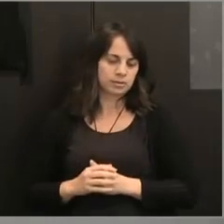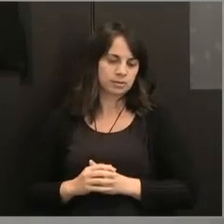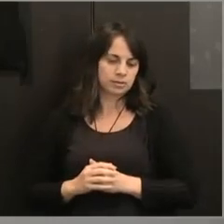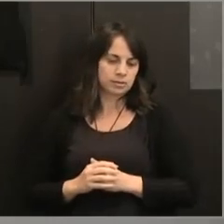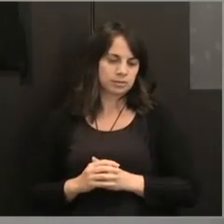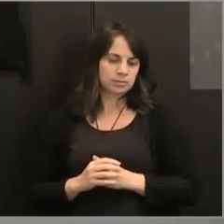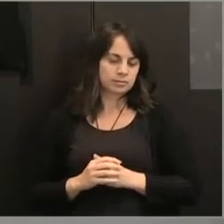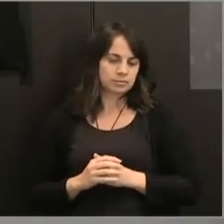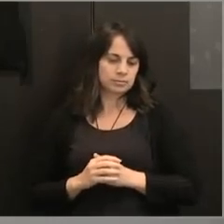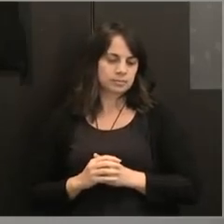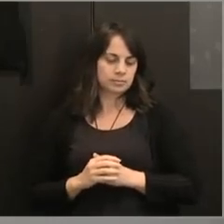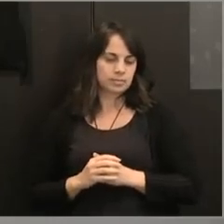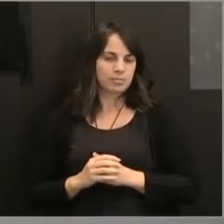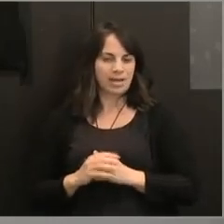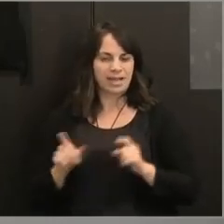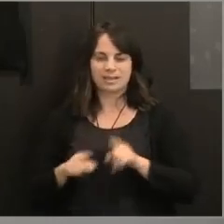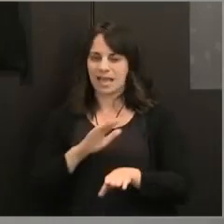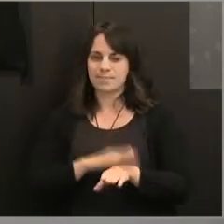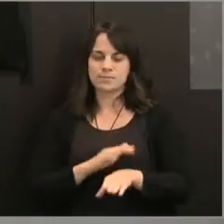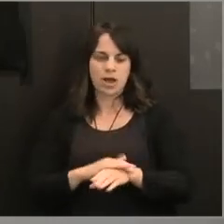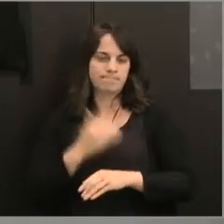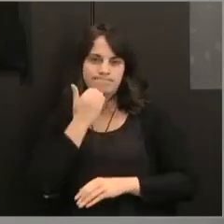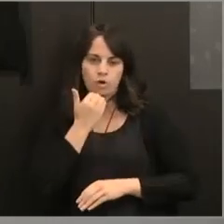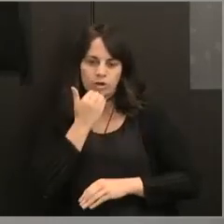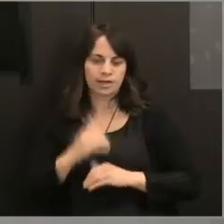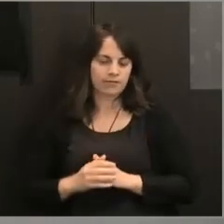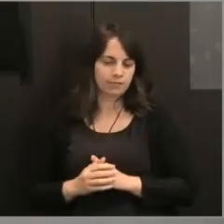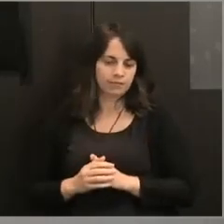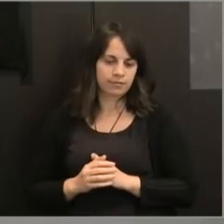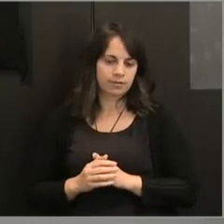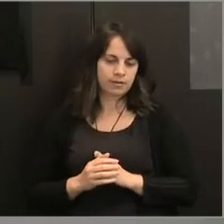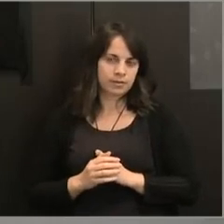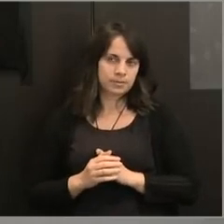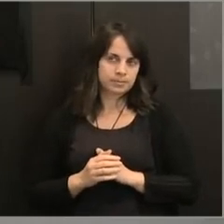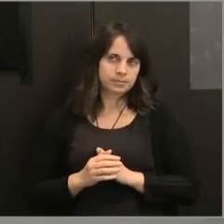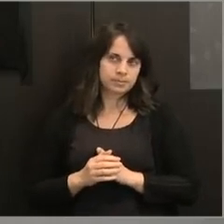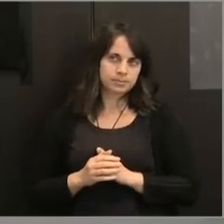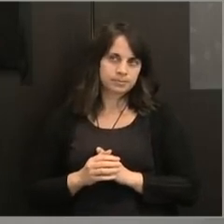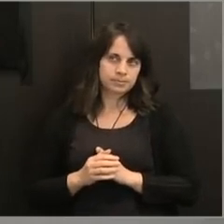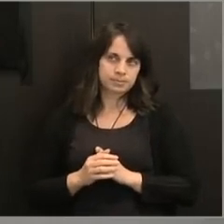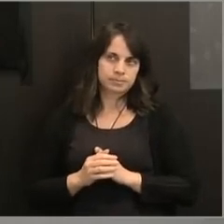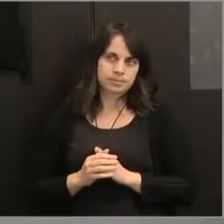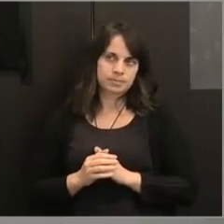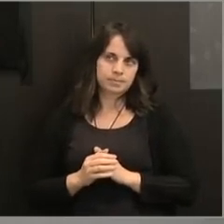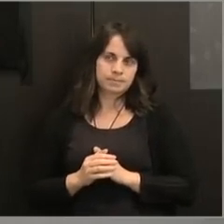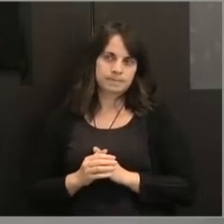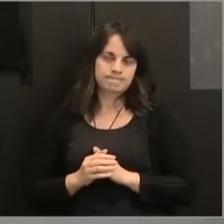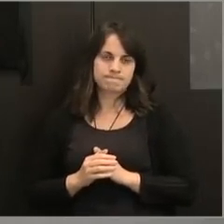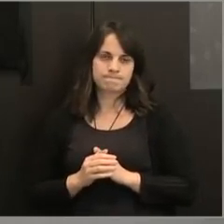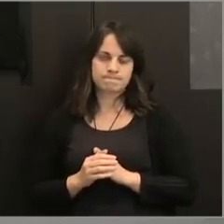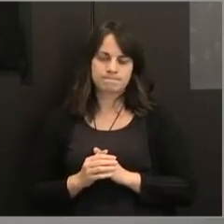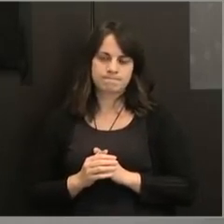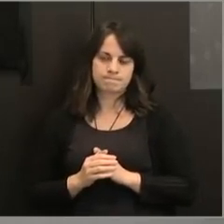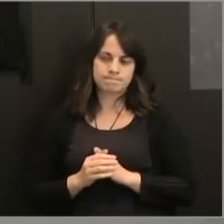also inadequate, if I can draw what might seem a far-fetched analogy, but